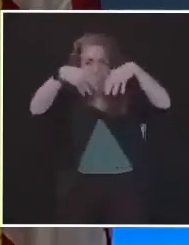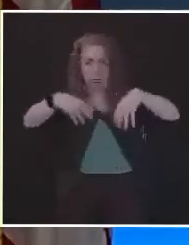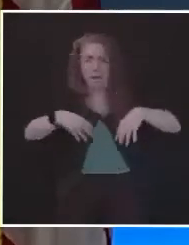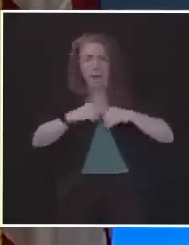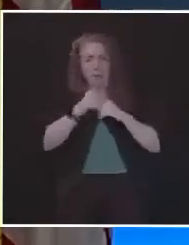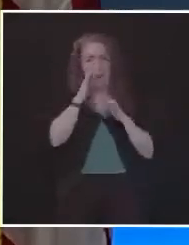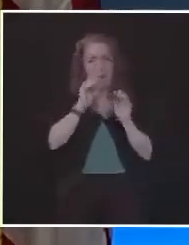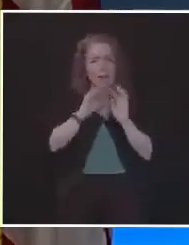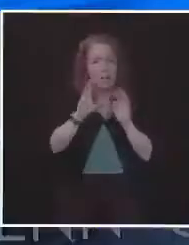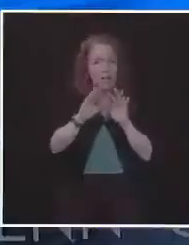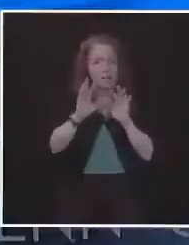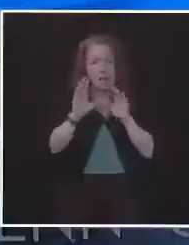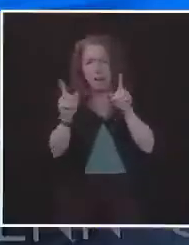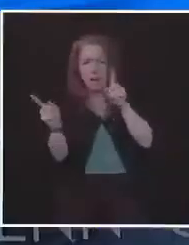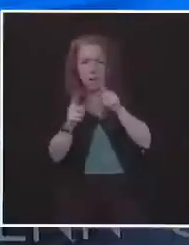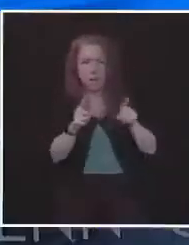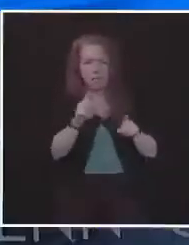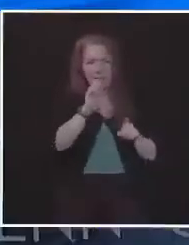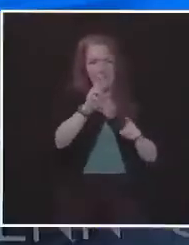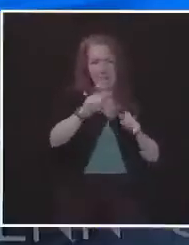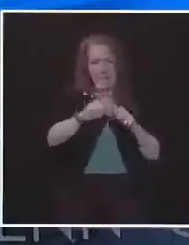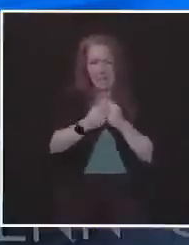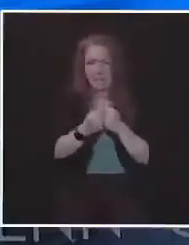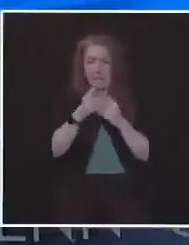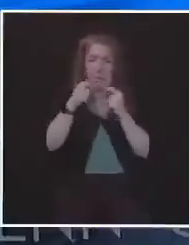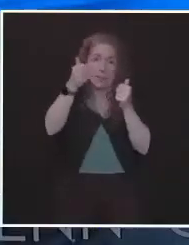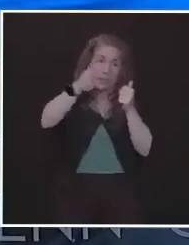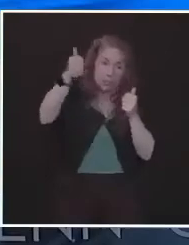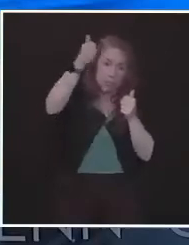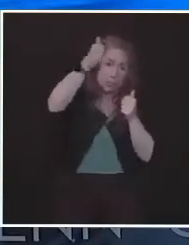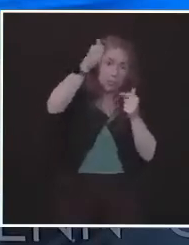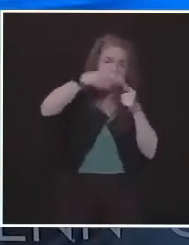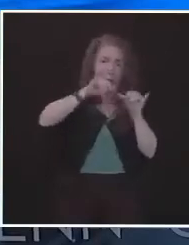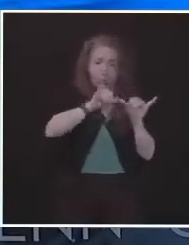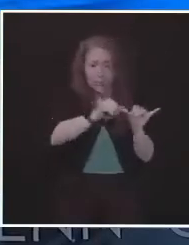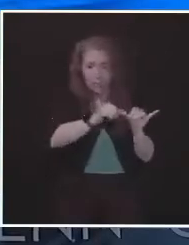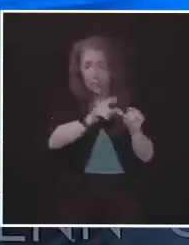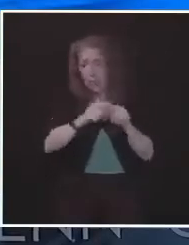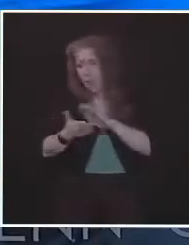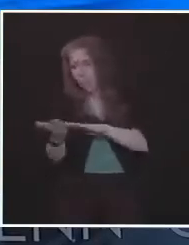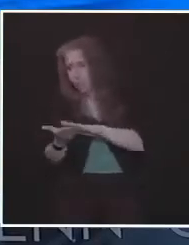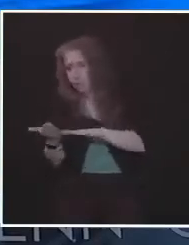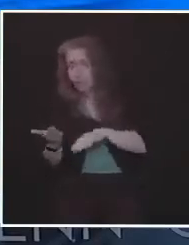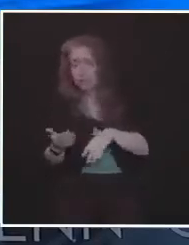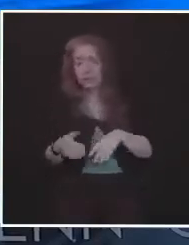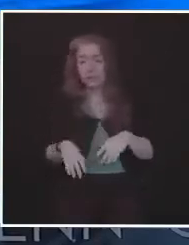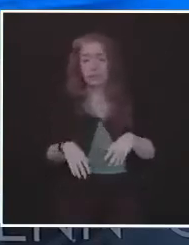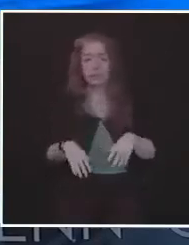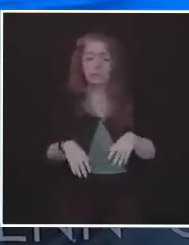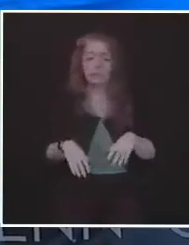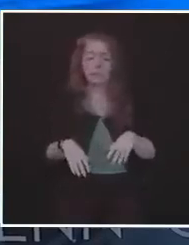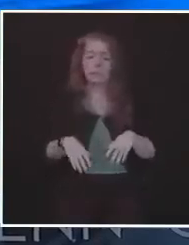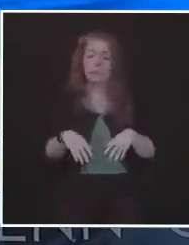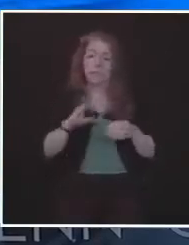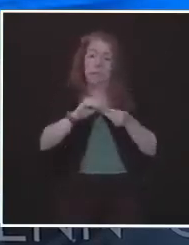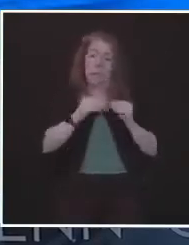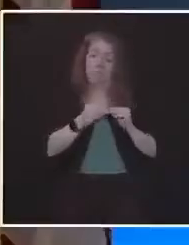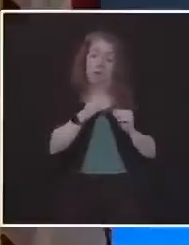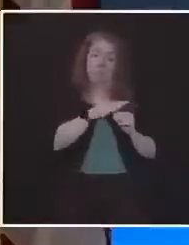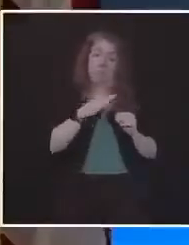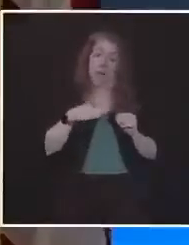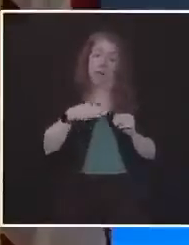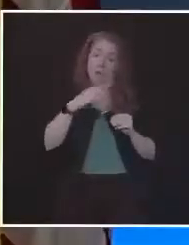from leadership to engineering and operations? Will the number of civil servants to charge their salary to problems or